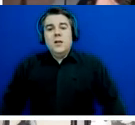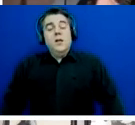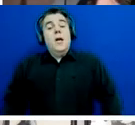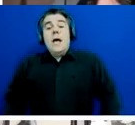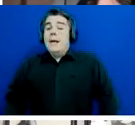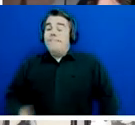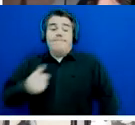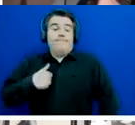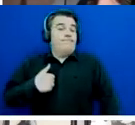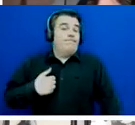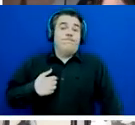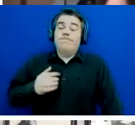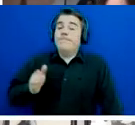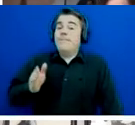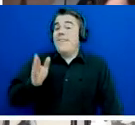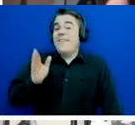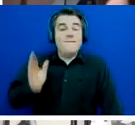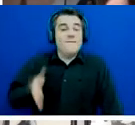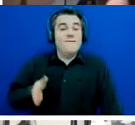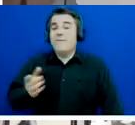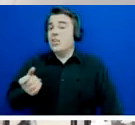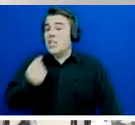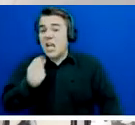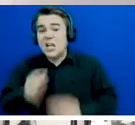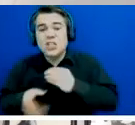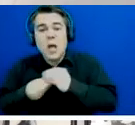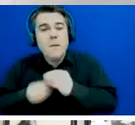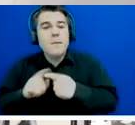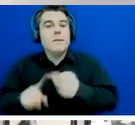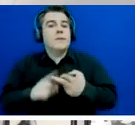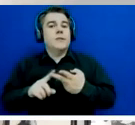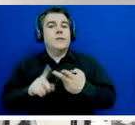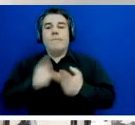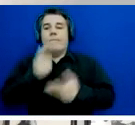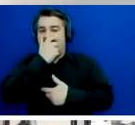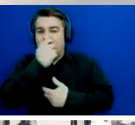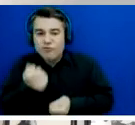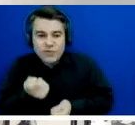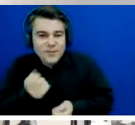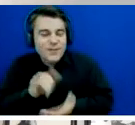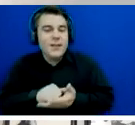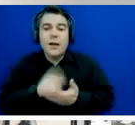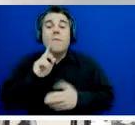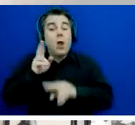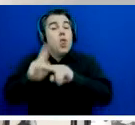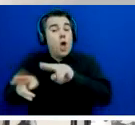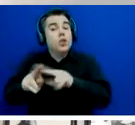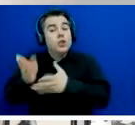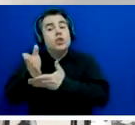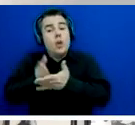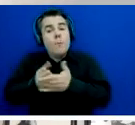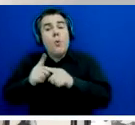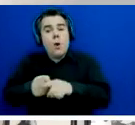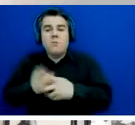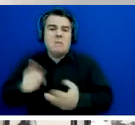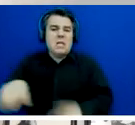had never really taken supplements before or was interested in that. I lost some of the weight after I had her. I mean, she was 6